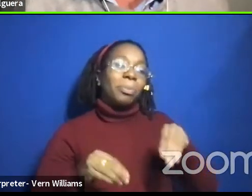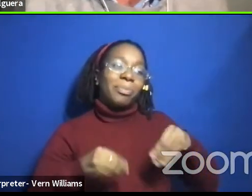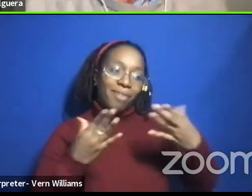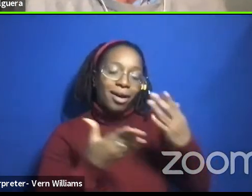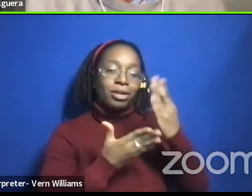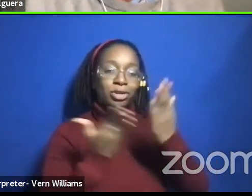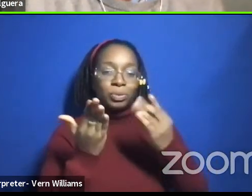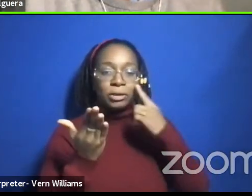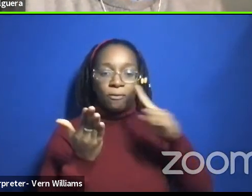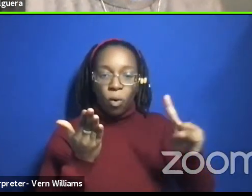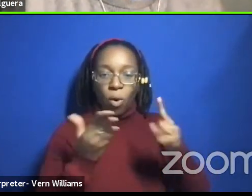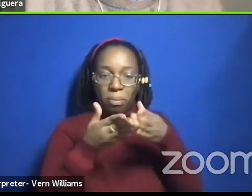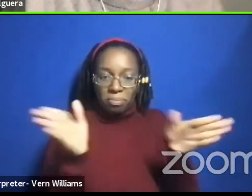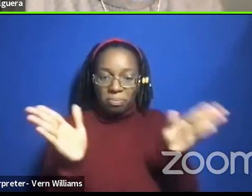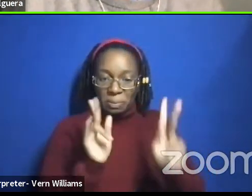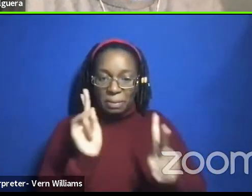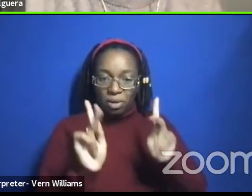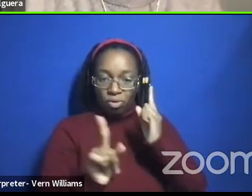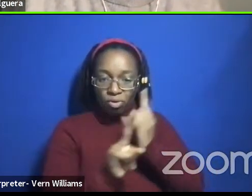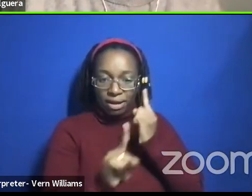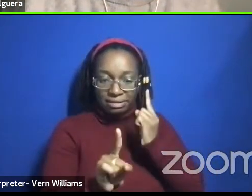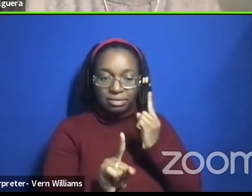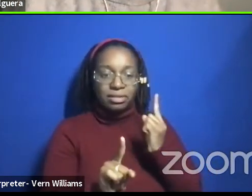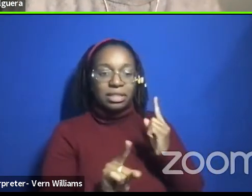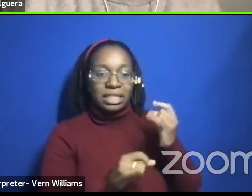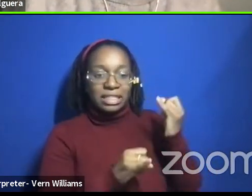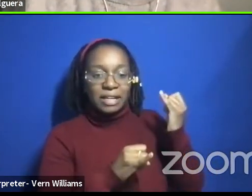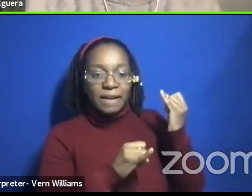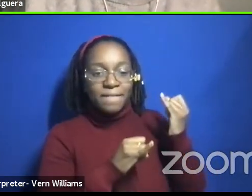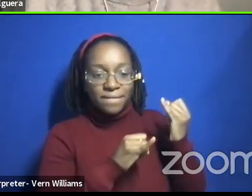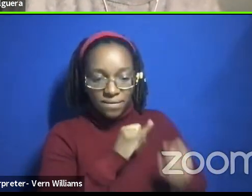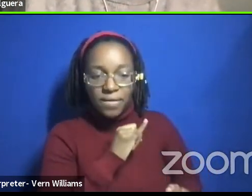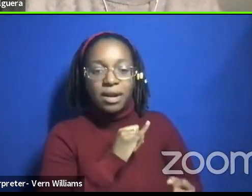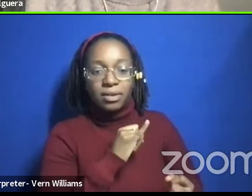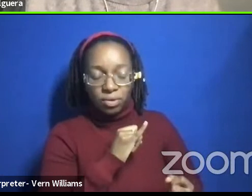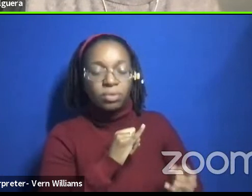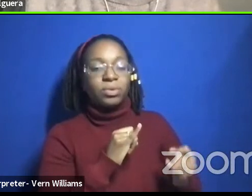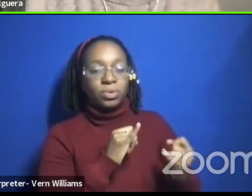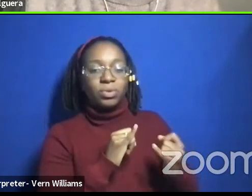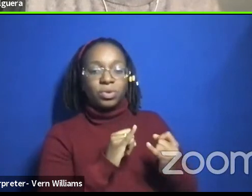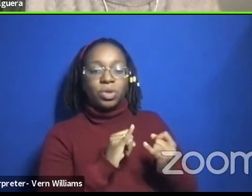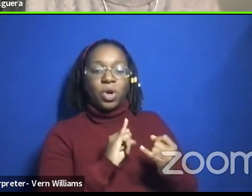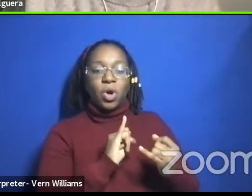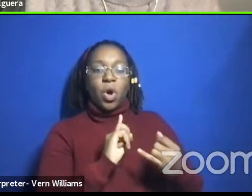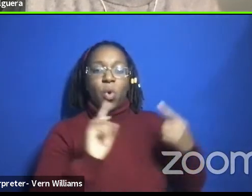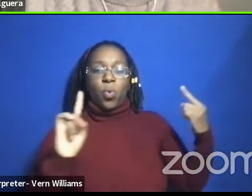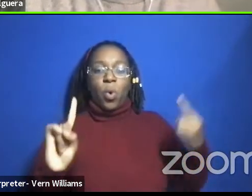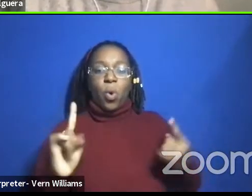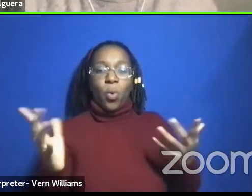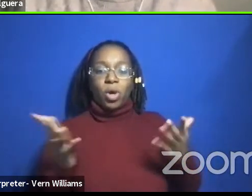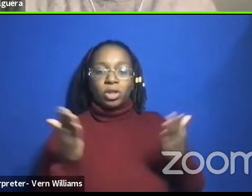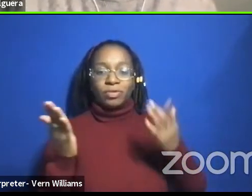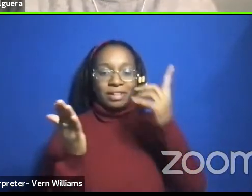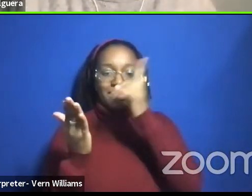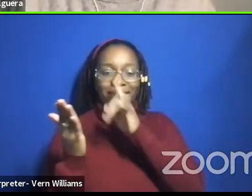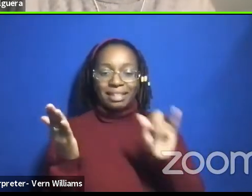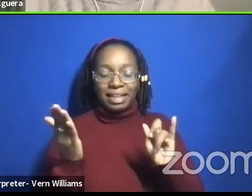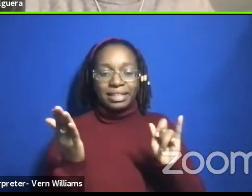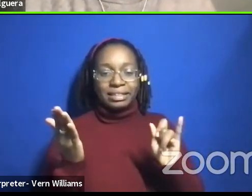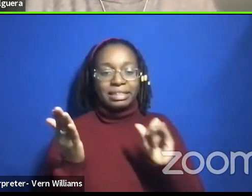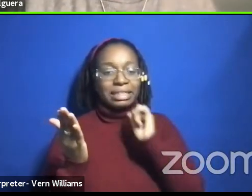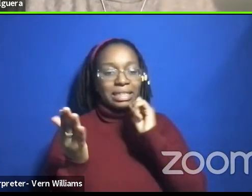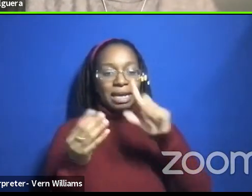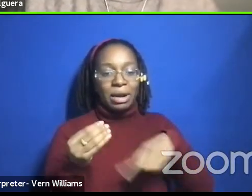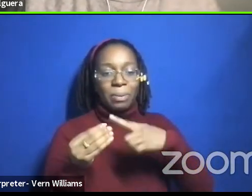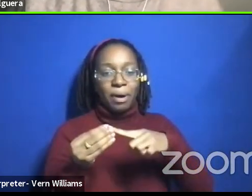public. So the final goal is really, what is that service like, you know? And it's not really about